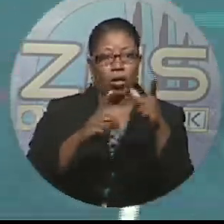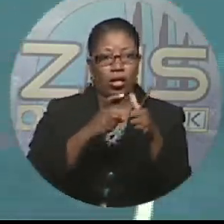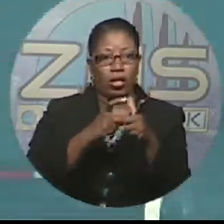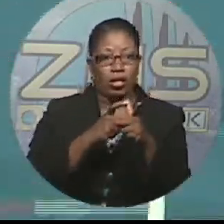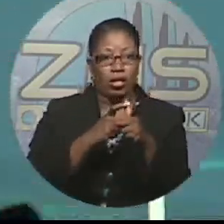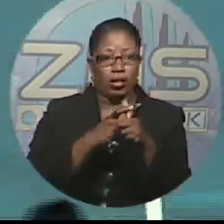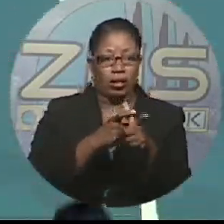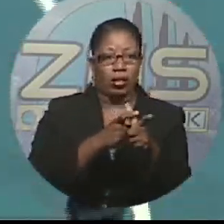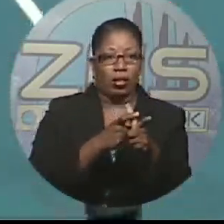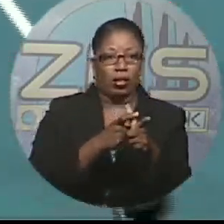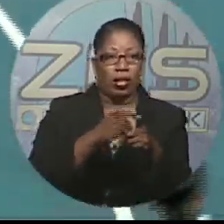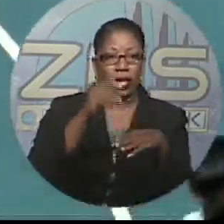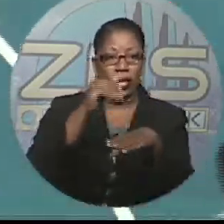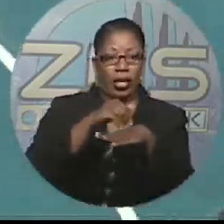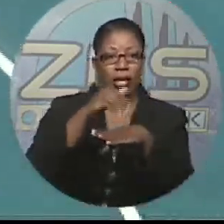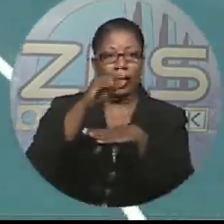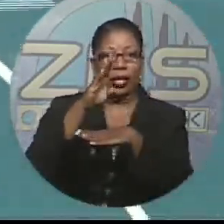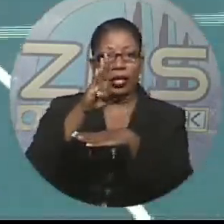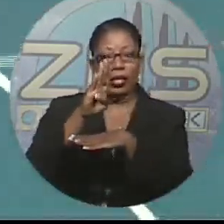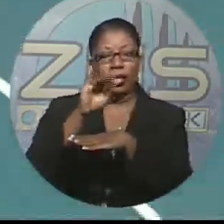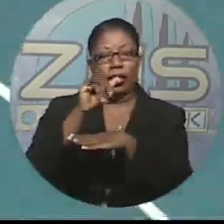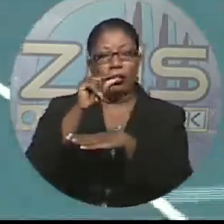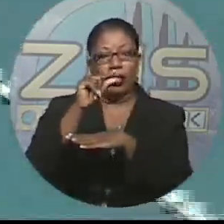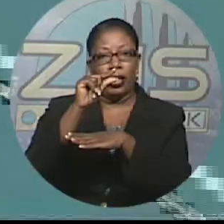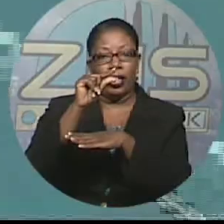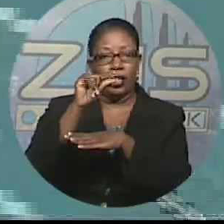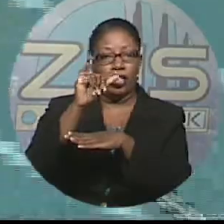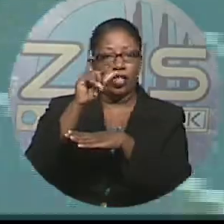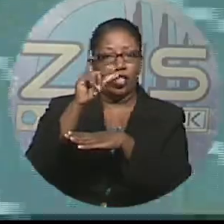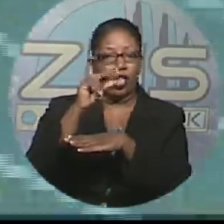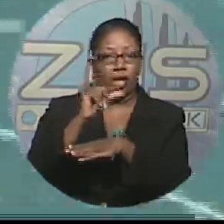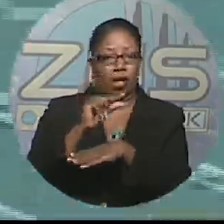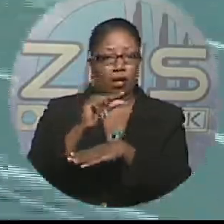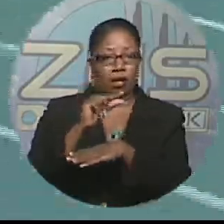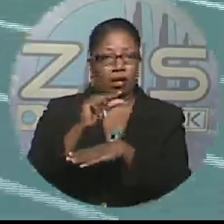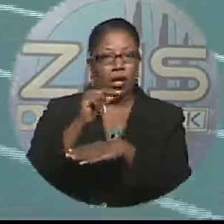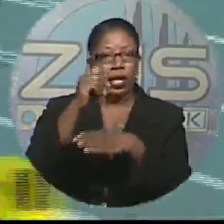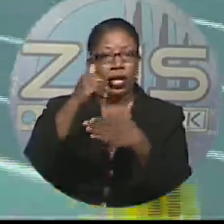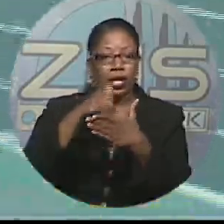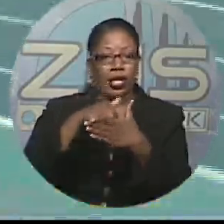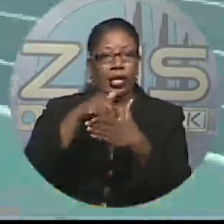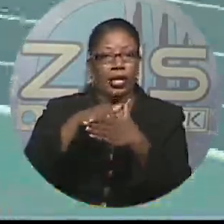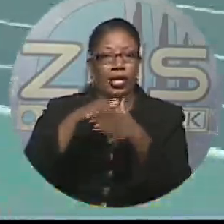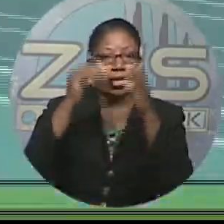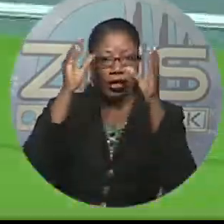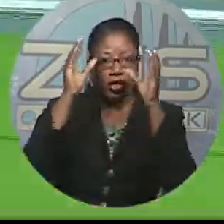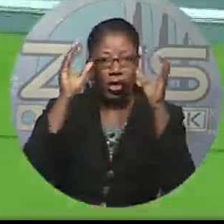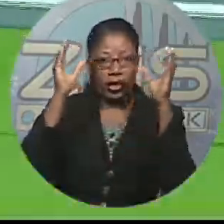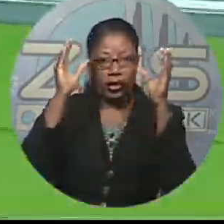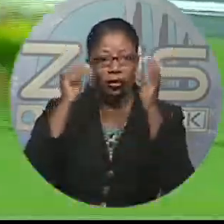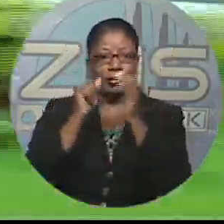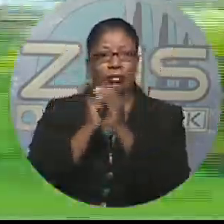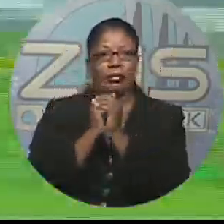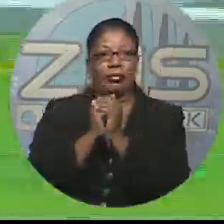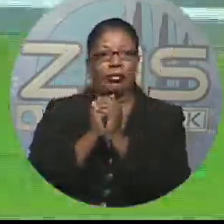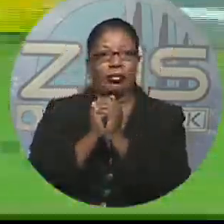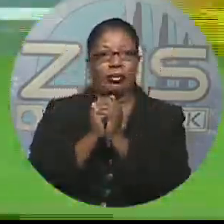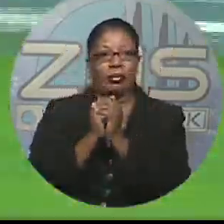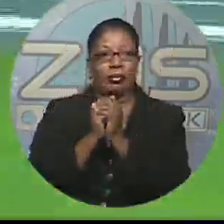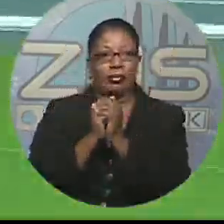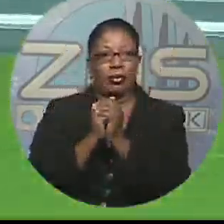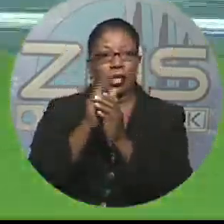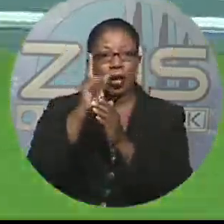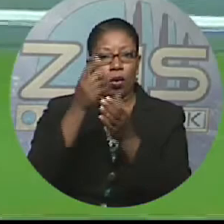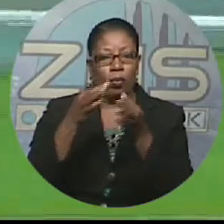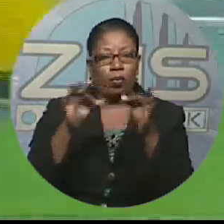next year in Beijing, People's Republic of China. Kelsey Johnson, ZNS Total Sports. Now, one of the marquee